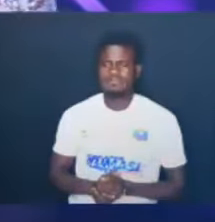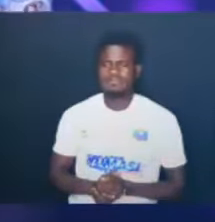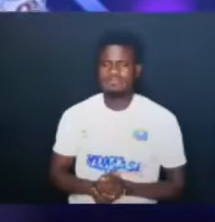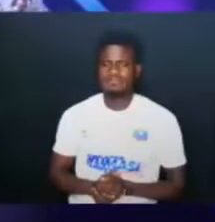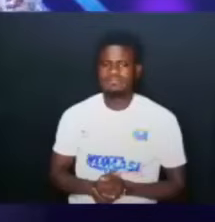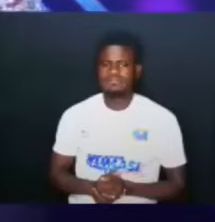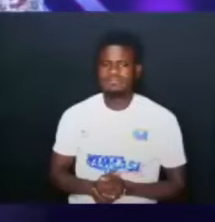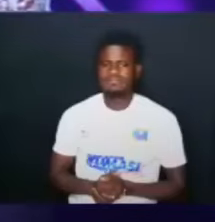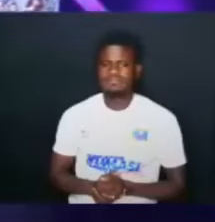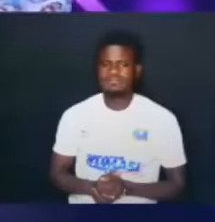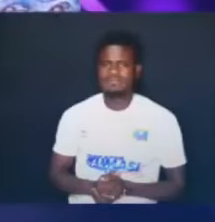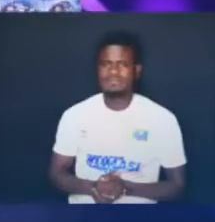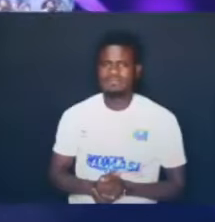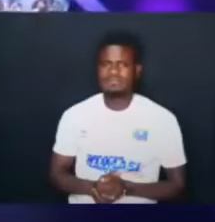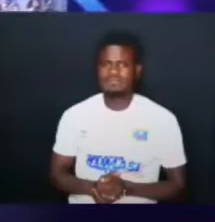Deuteronomy